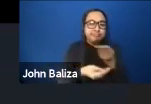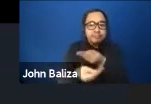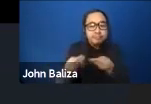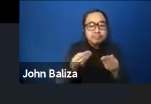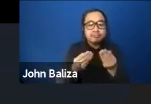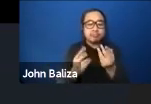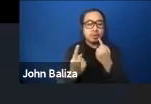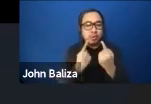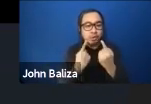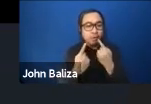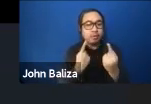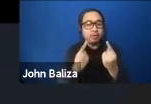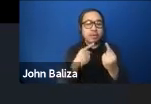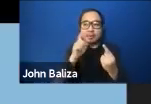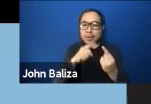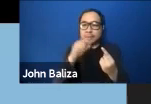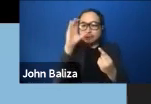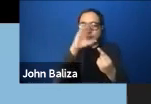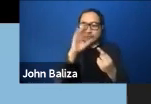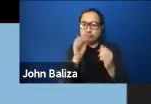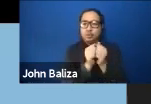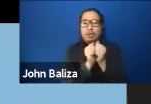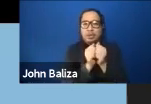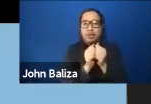to find a way together.